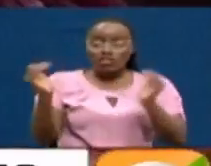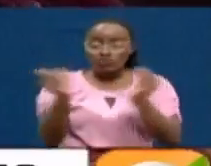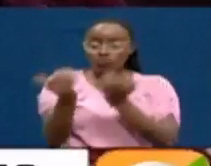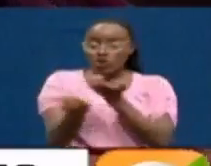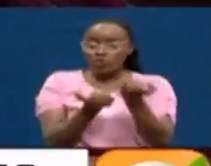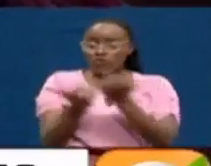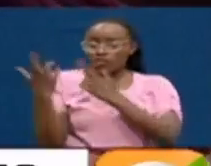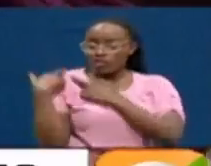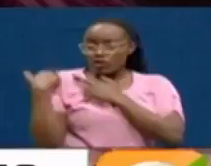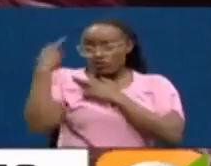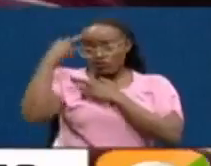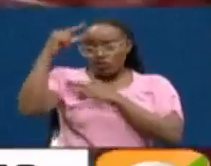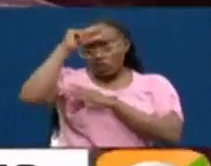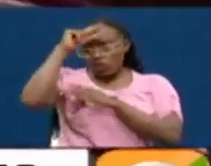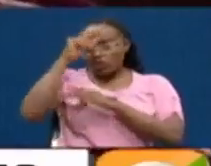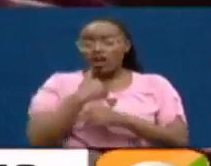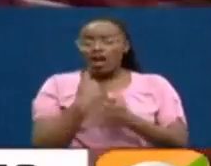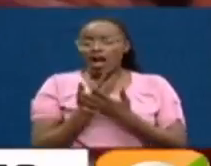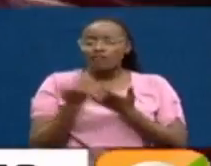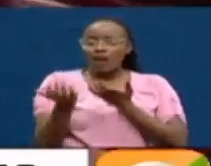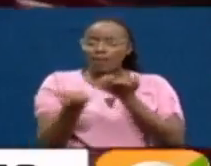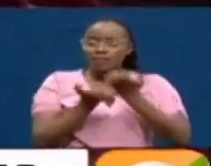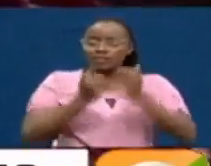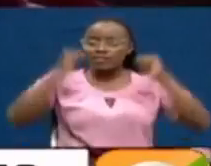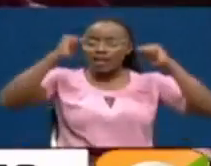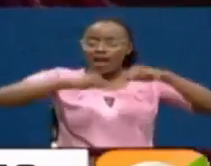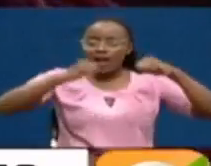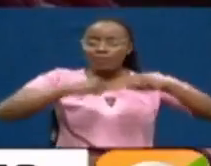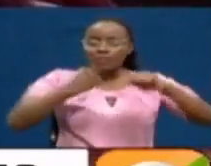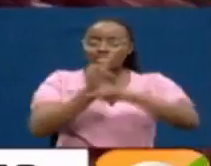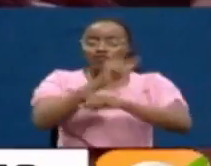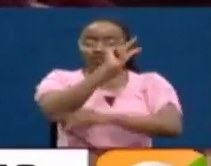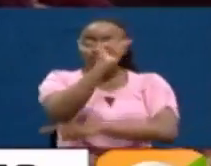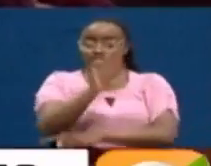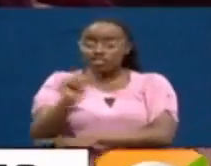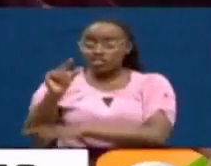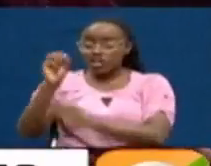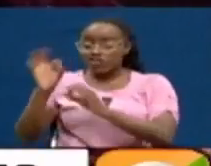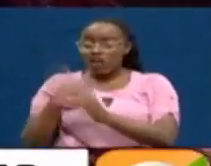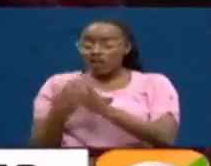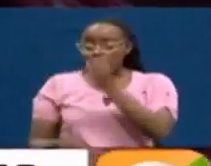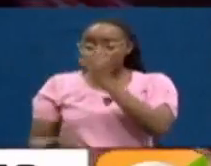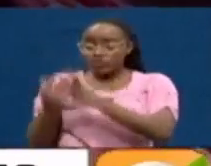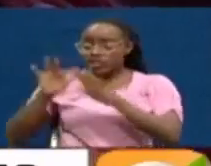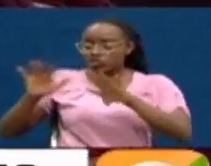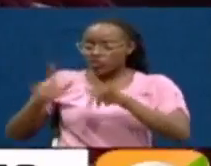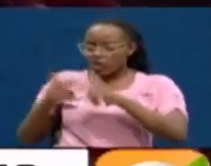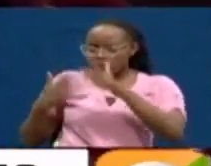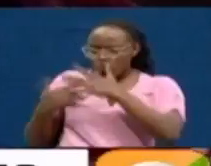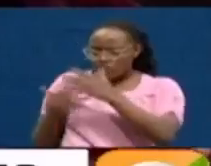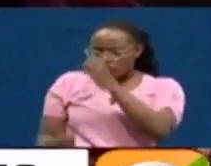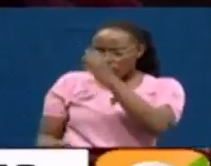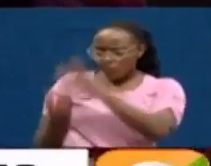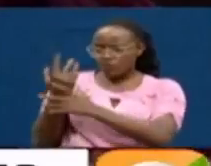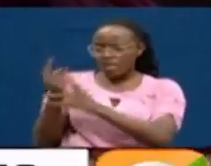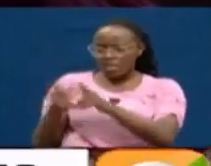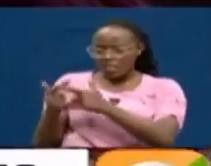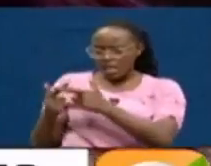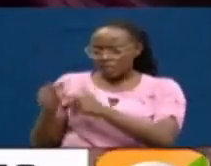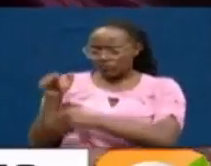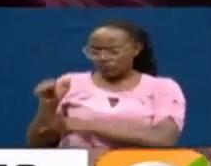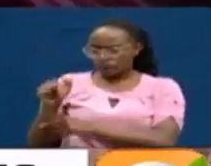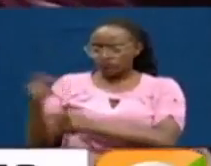the role of the government to have trade agreements across regions, yeah, so that even if we have a production market, then whatever we are producing is